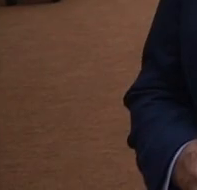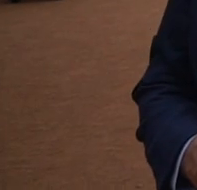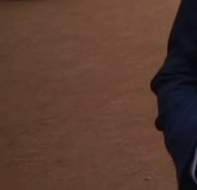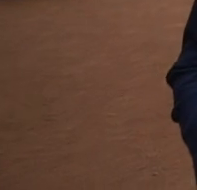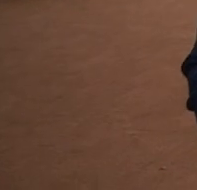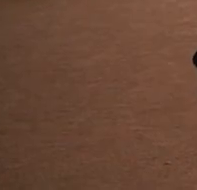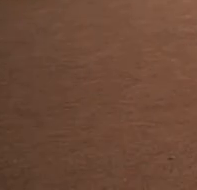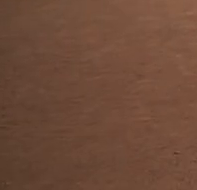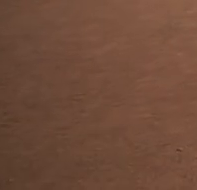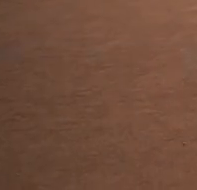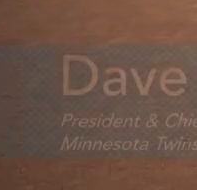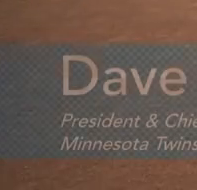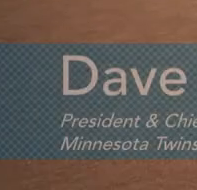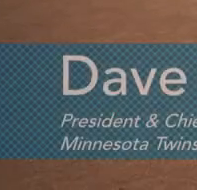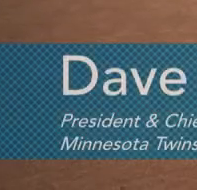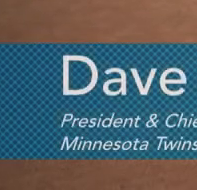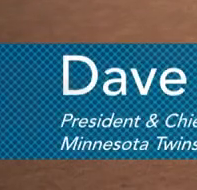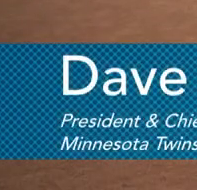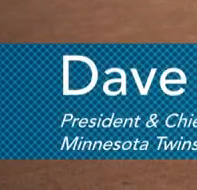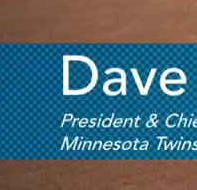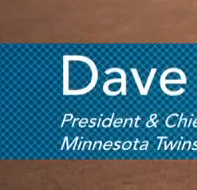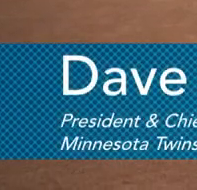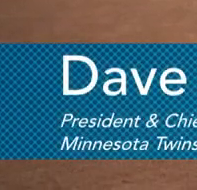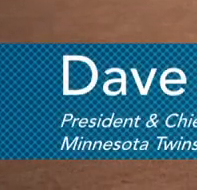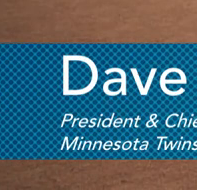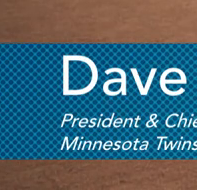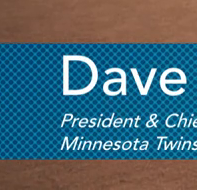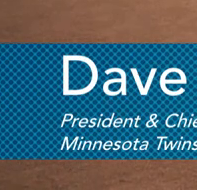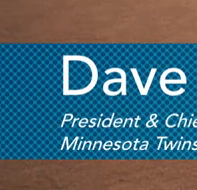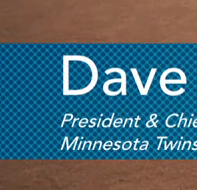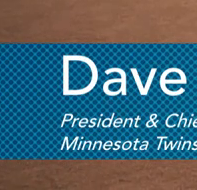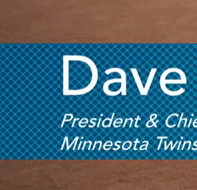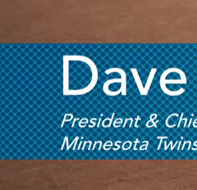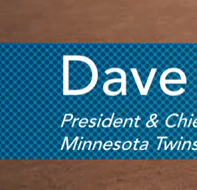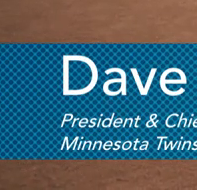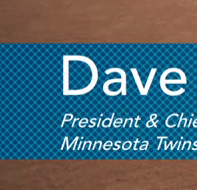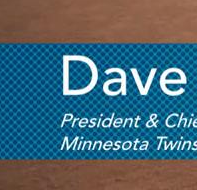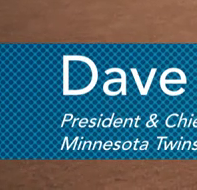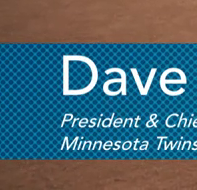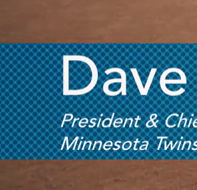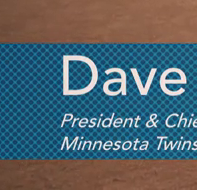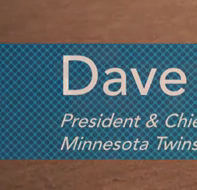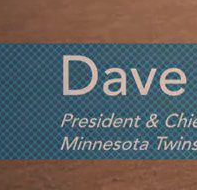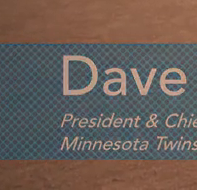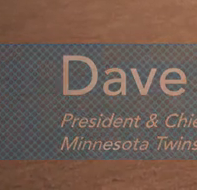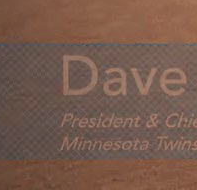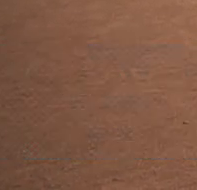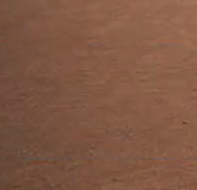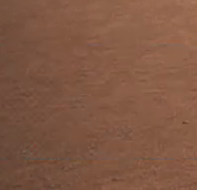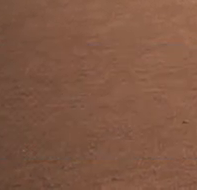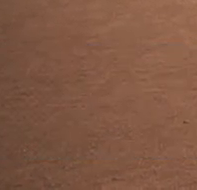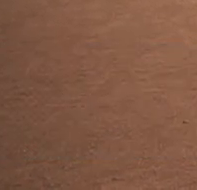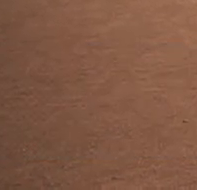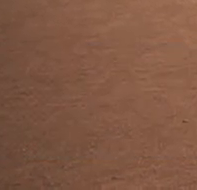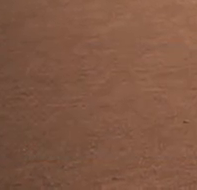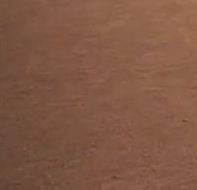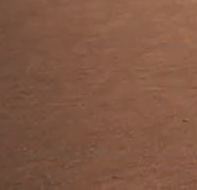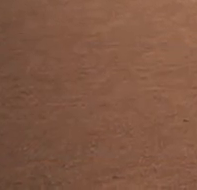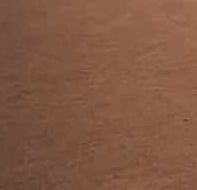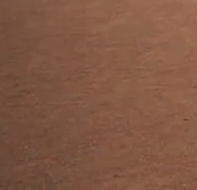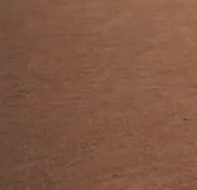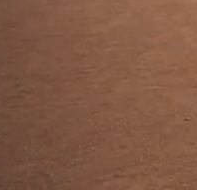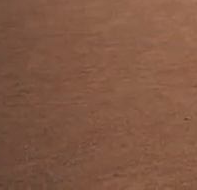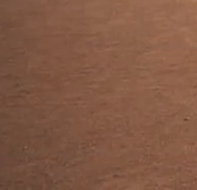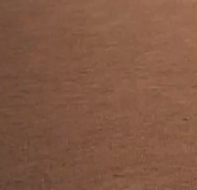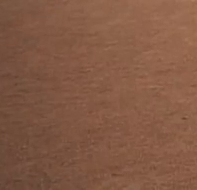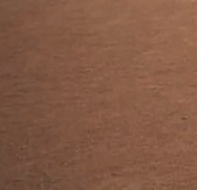Club, Dave St. Peter. Welcome to Target Field for the 8th annual Celebration of Courage. Today is part of a